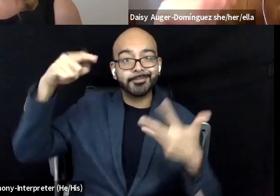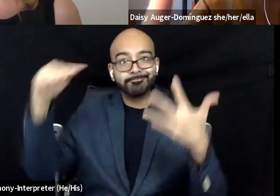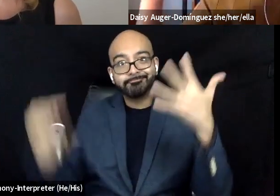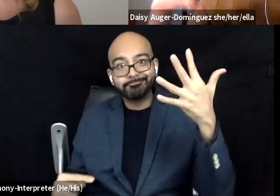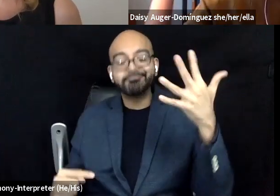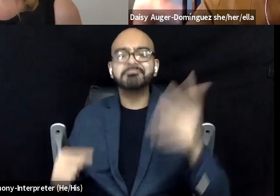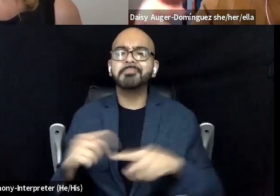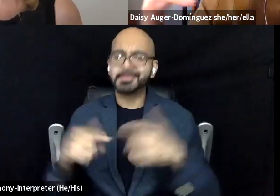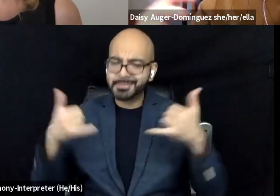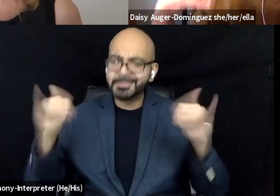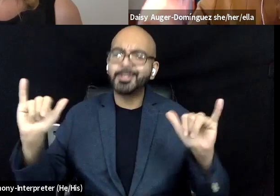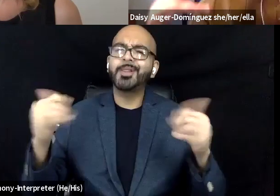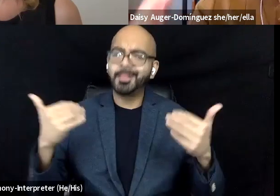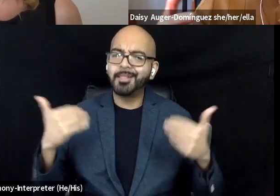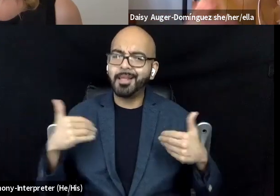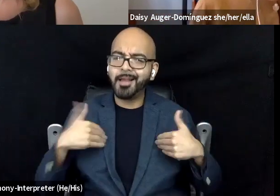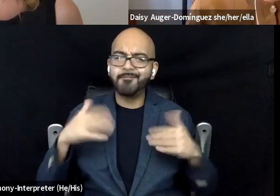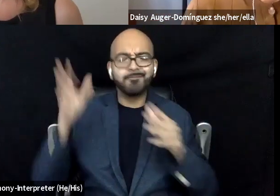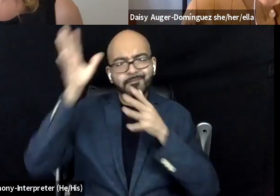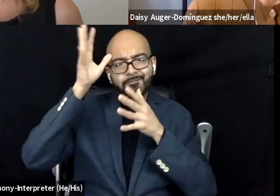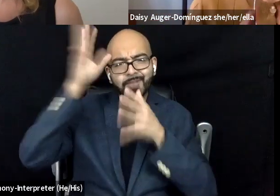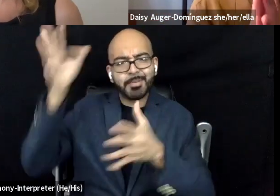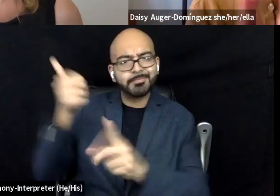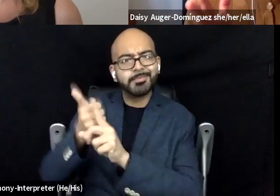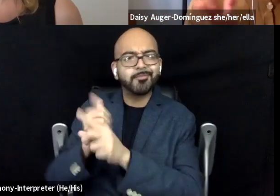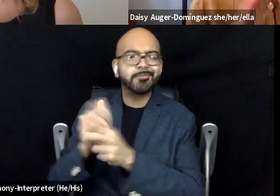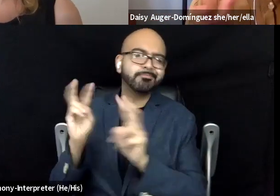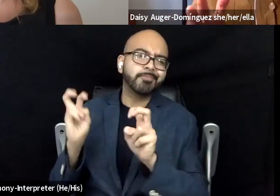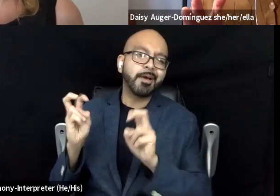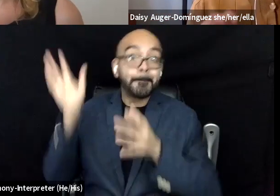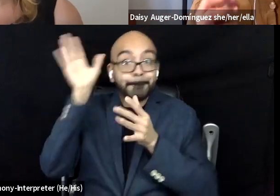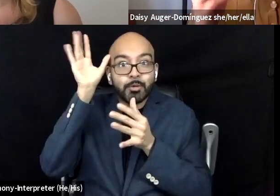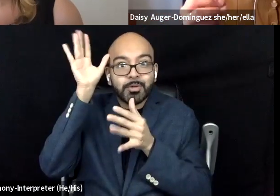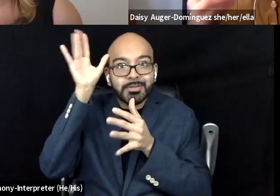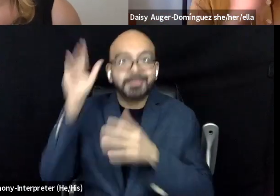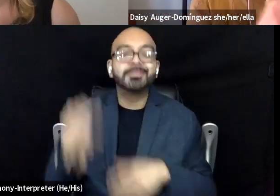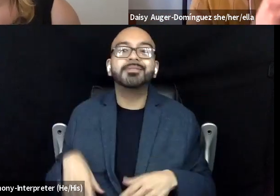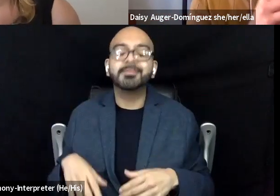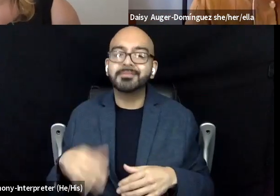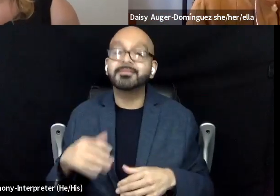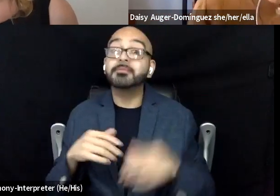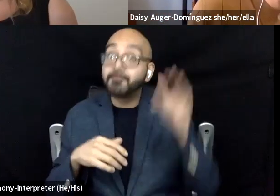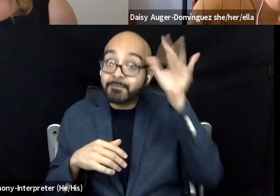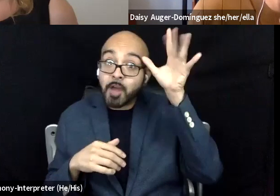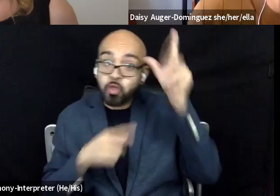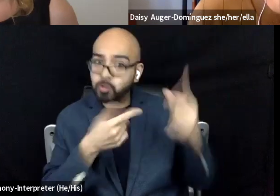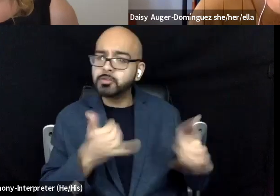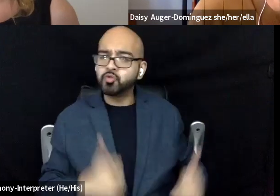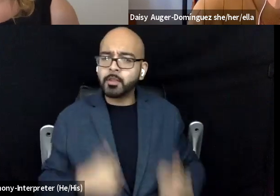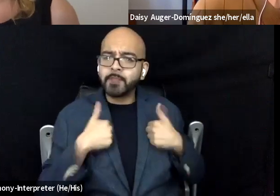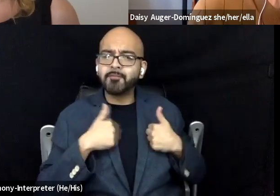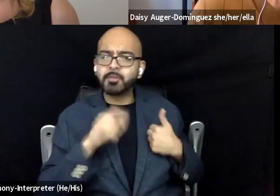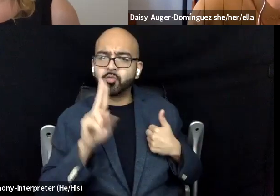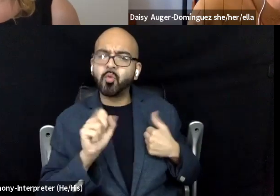with grandparents as parent figures, and then still a very close relationship with my father, who still lived in the U.S.